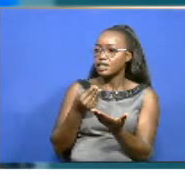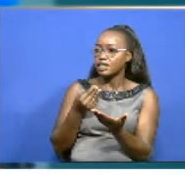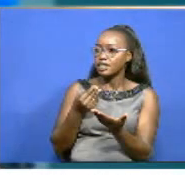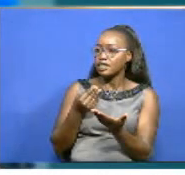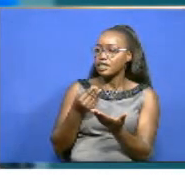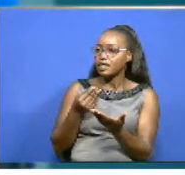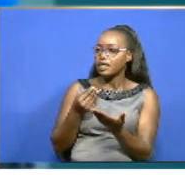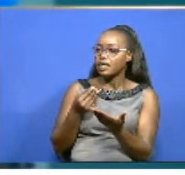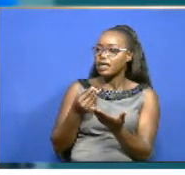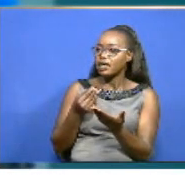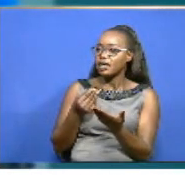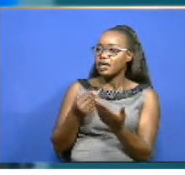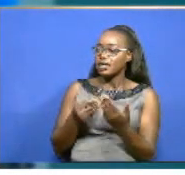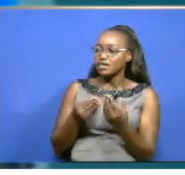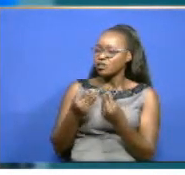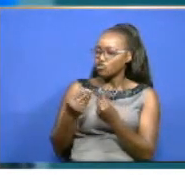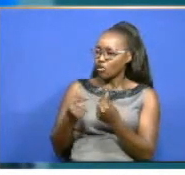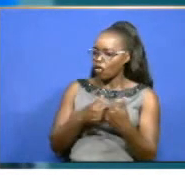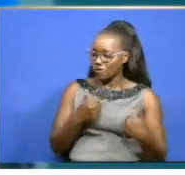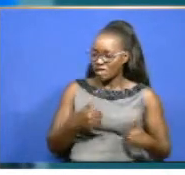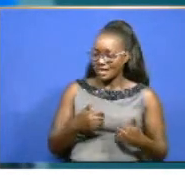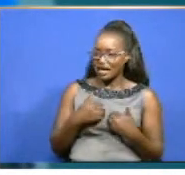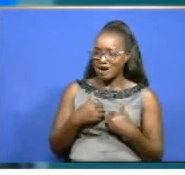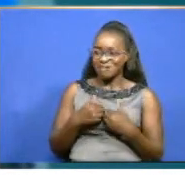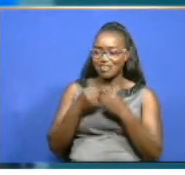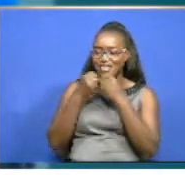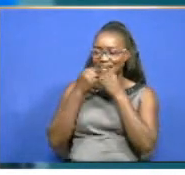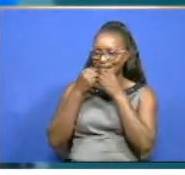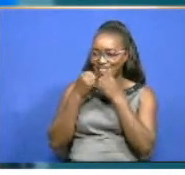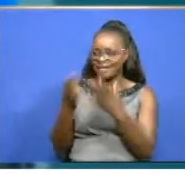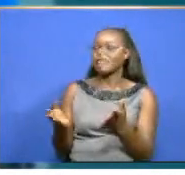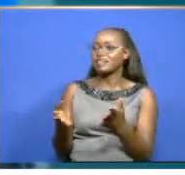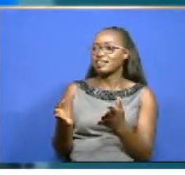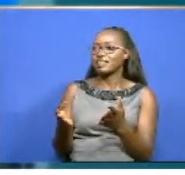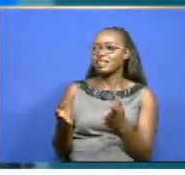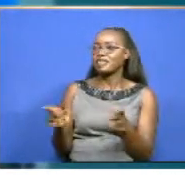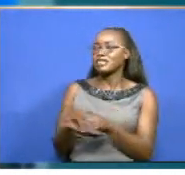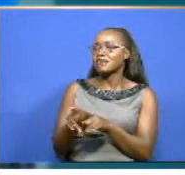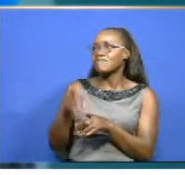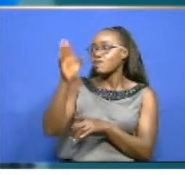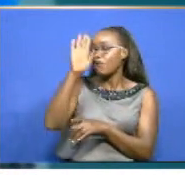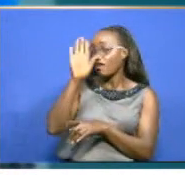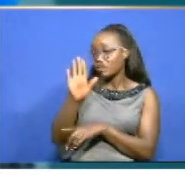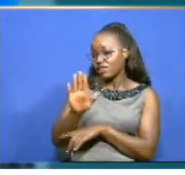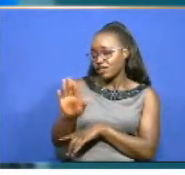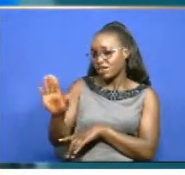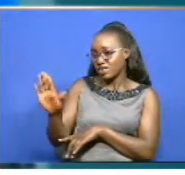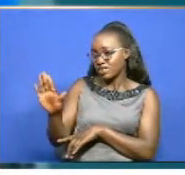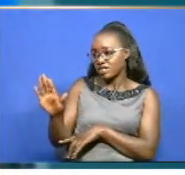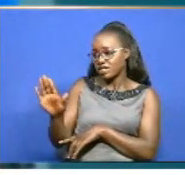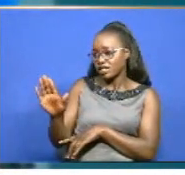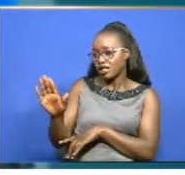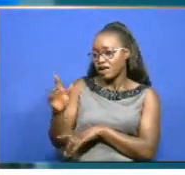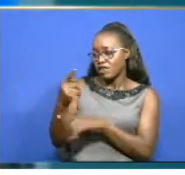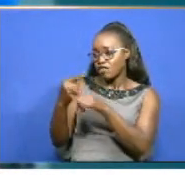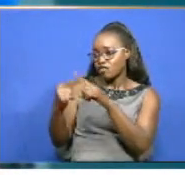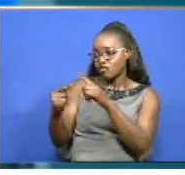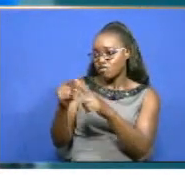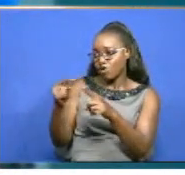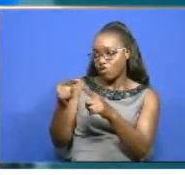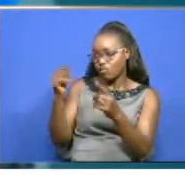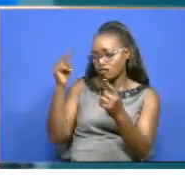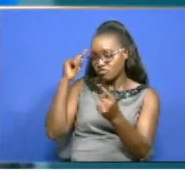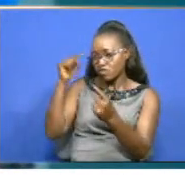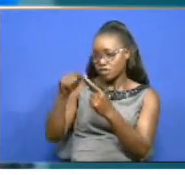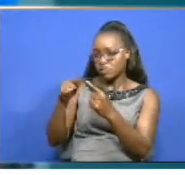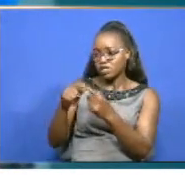you know, soft heart, even for humanity, and even for their God, because that is a very wrong perspective. And I will tell you what